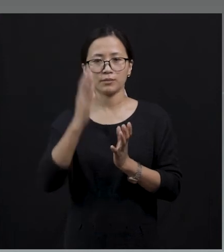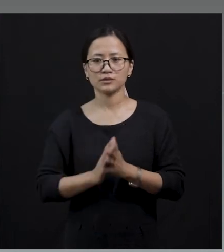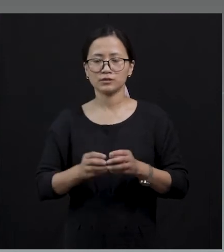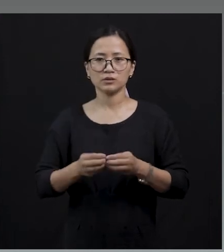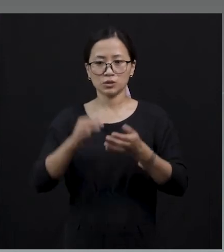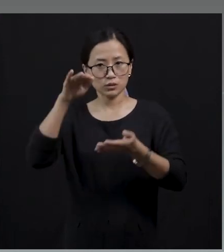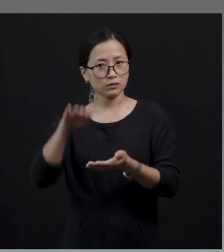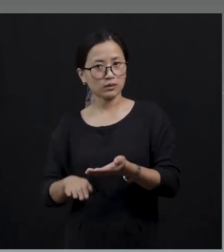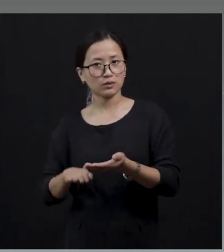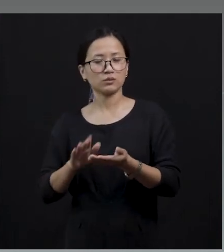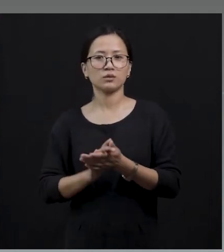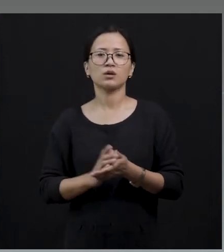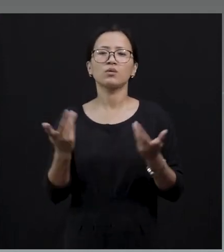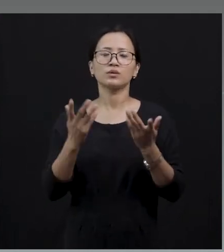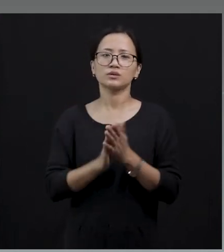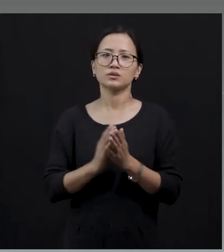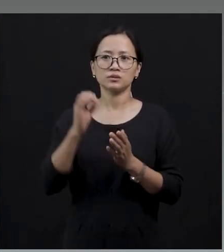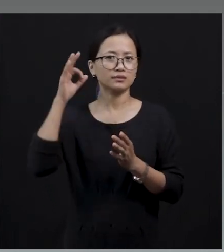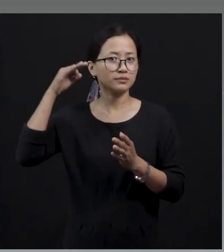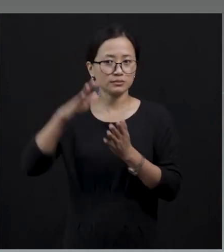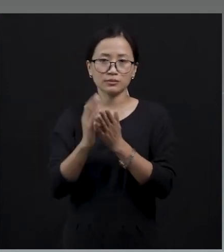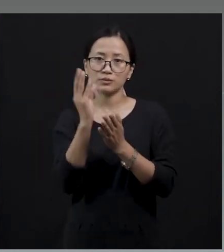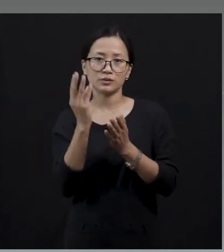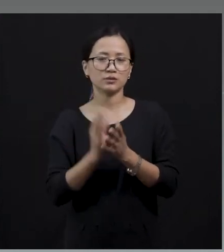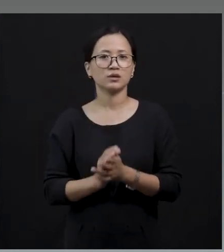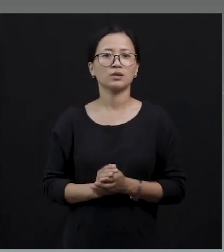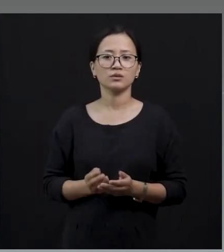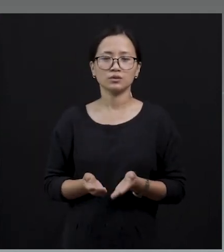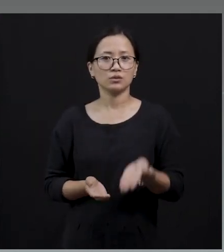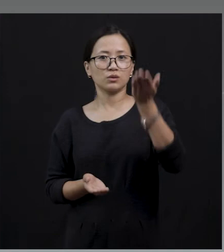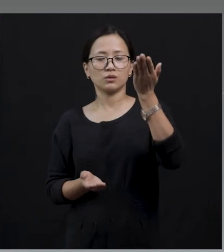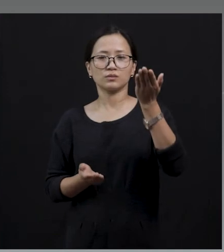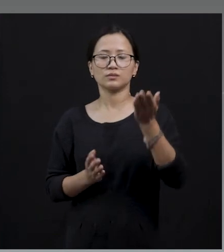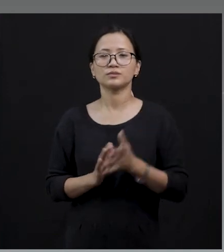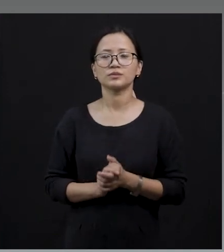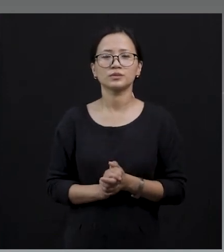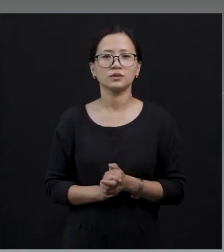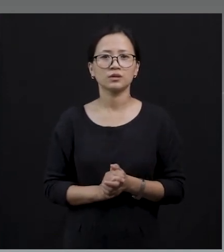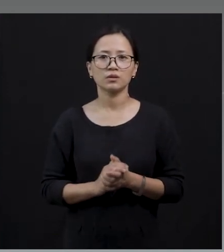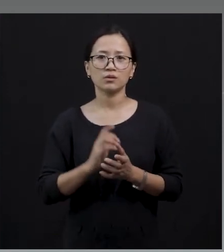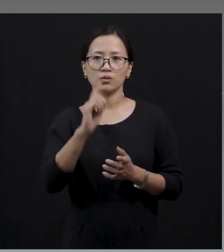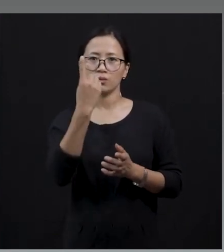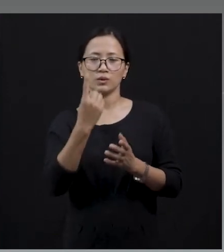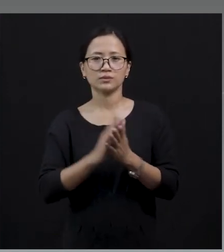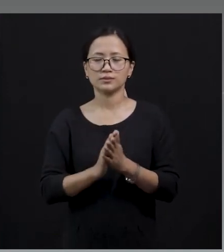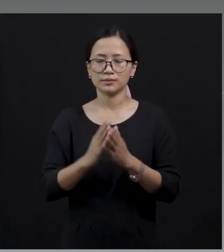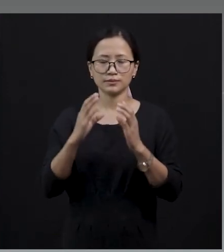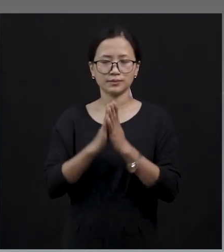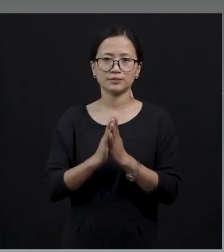and the scale where the brinjal is, it goes up, because the brinjal, one